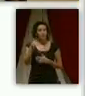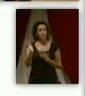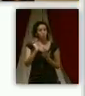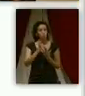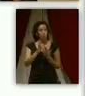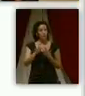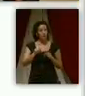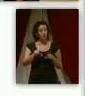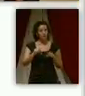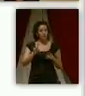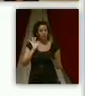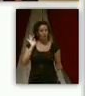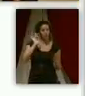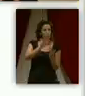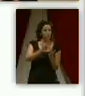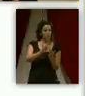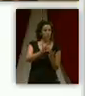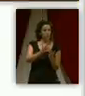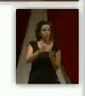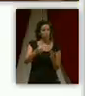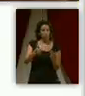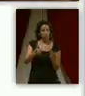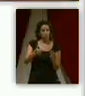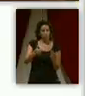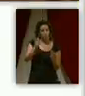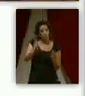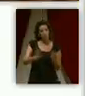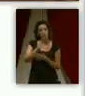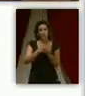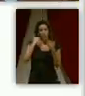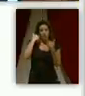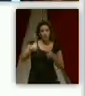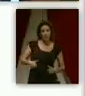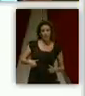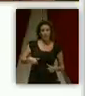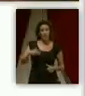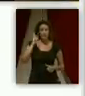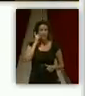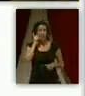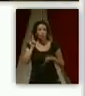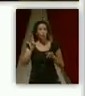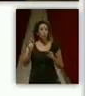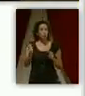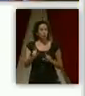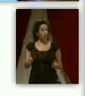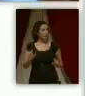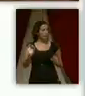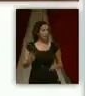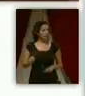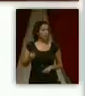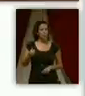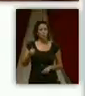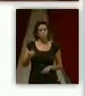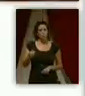which will then connect itself to the wheelchair, and just by clicking one button in your